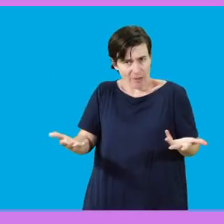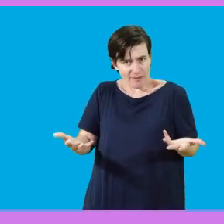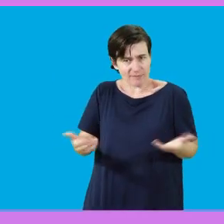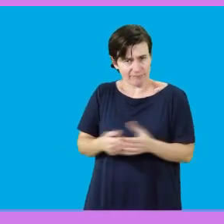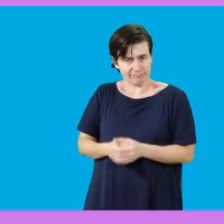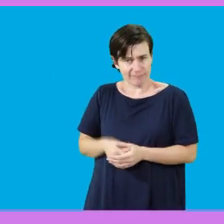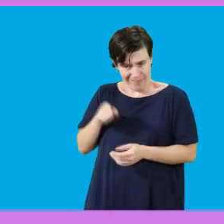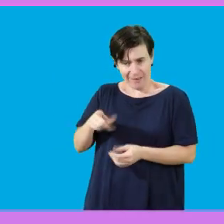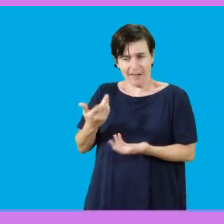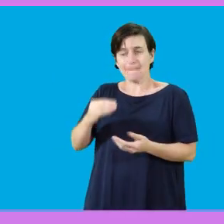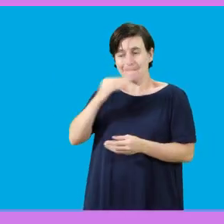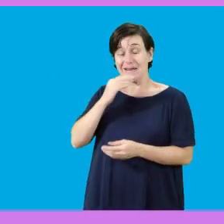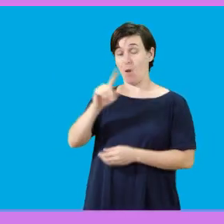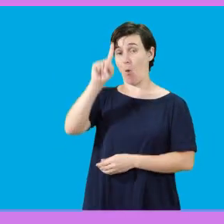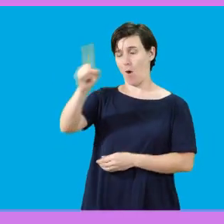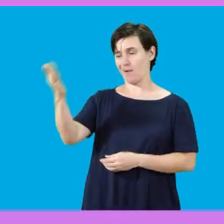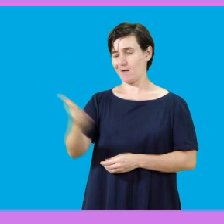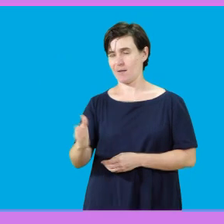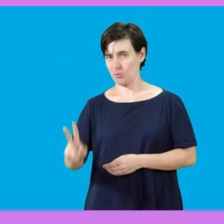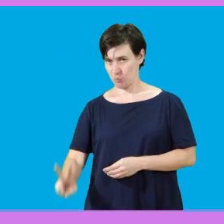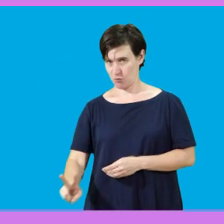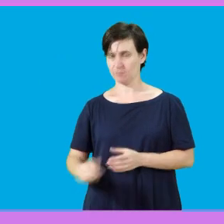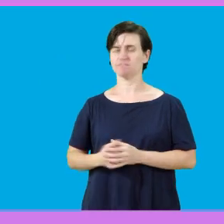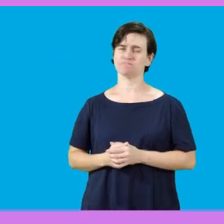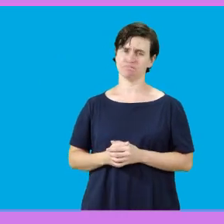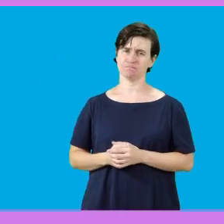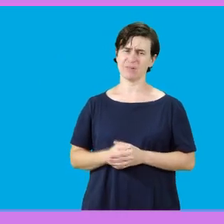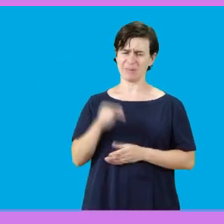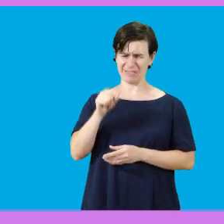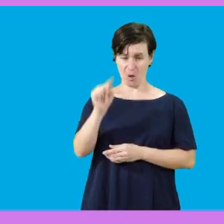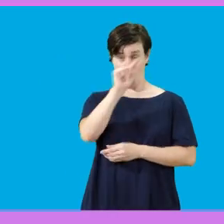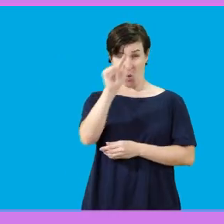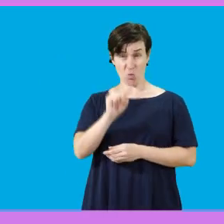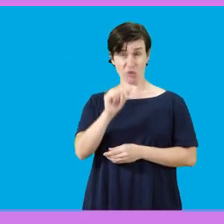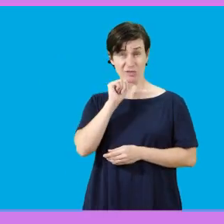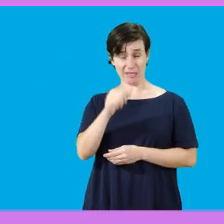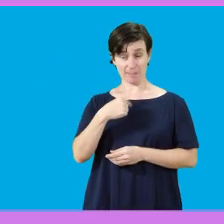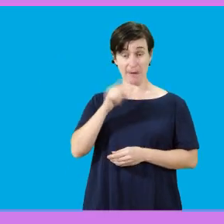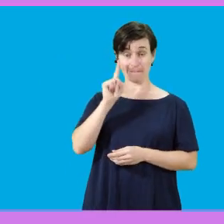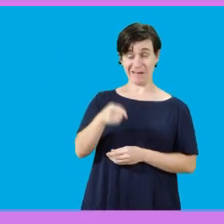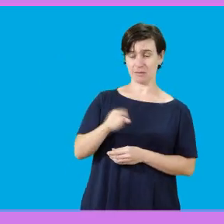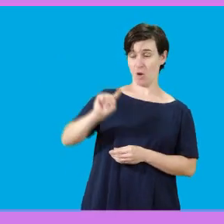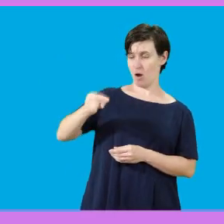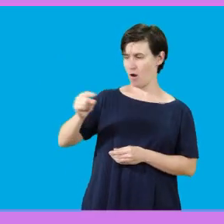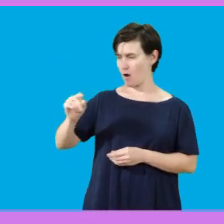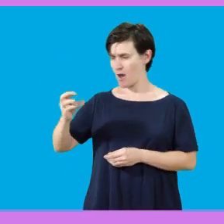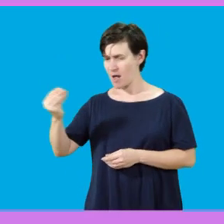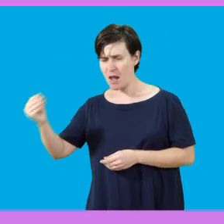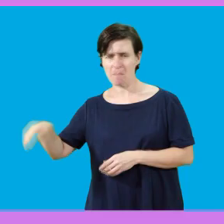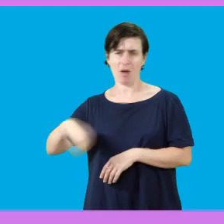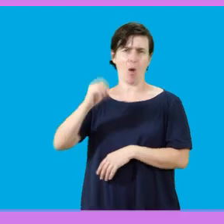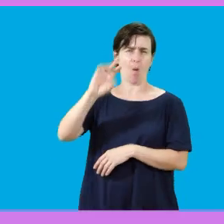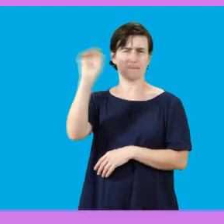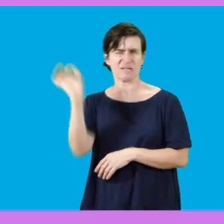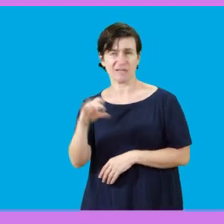this coin once? How many tails? We only have one tail, so it means it's 1/2. But because our question does not specifically state on